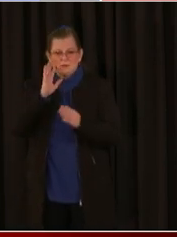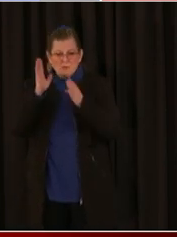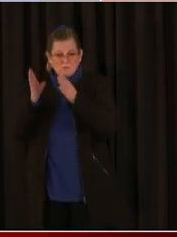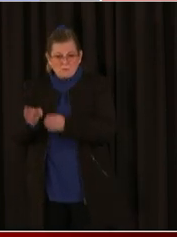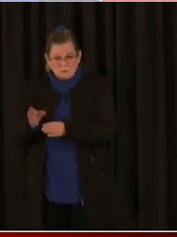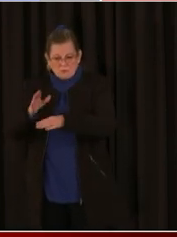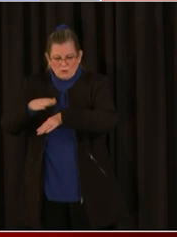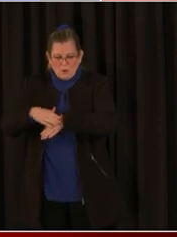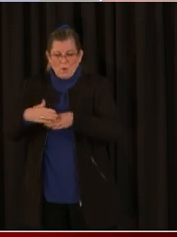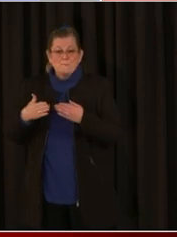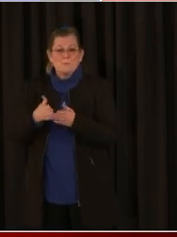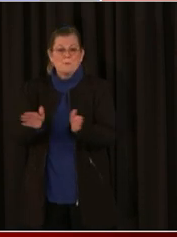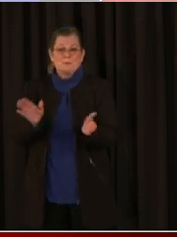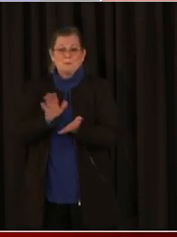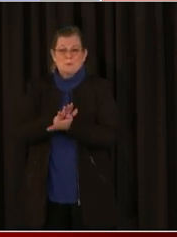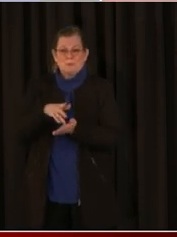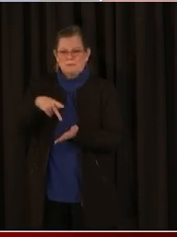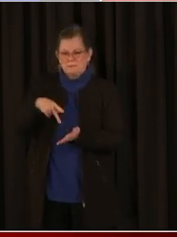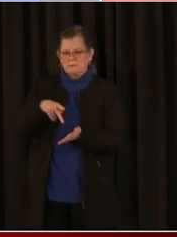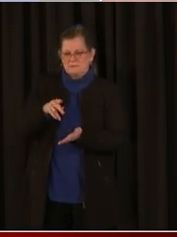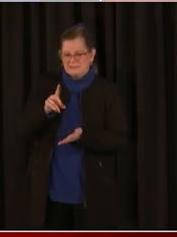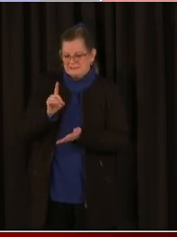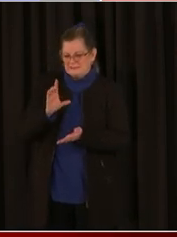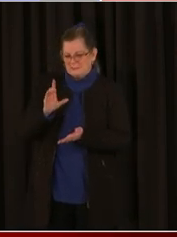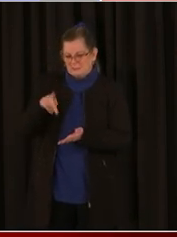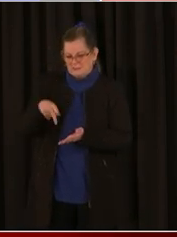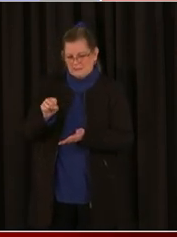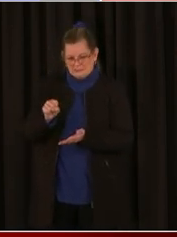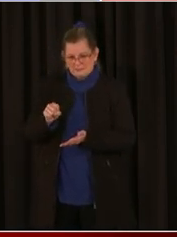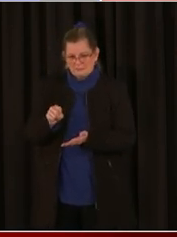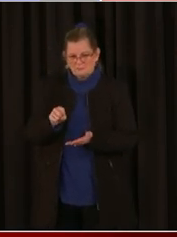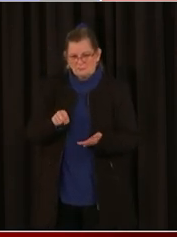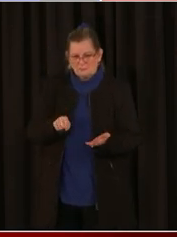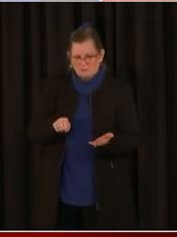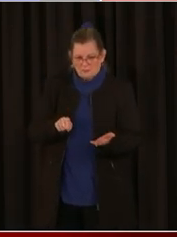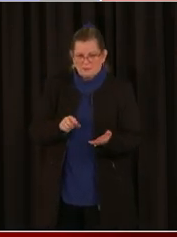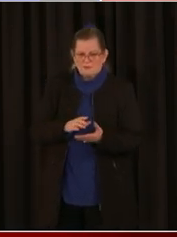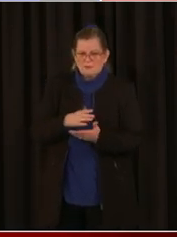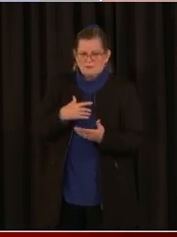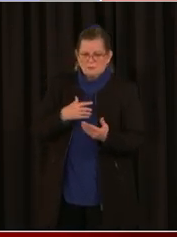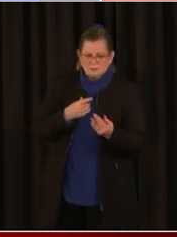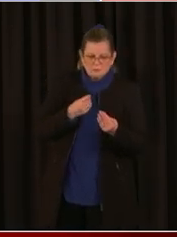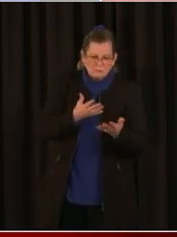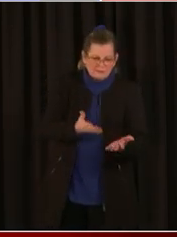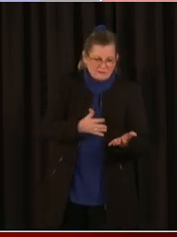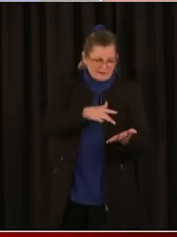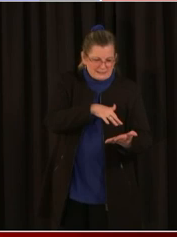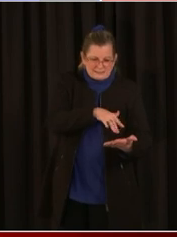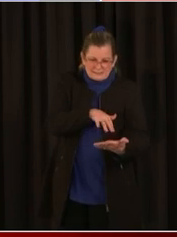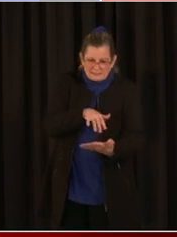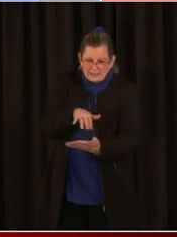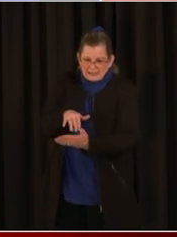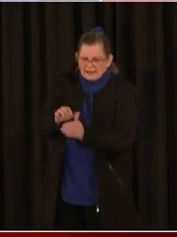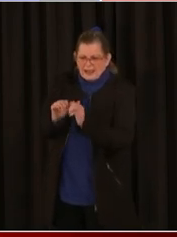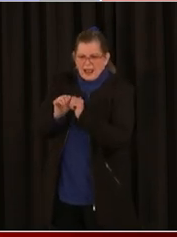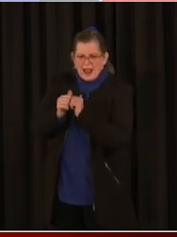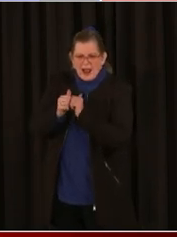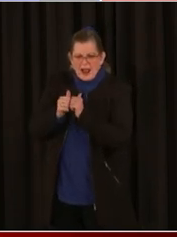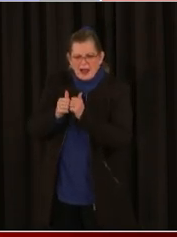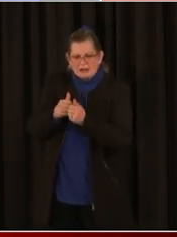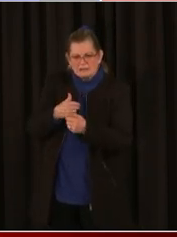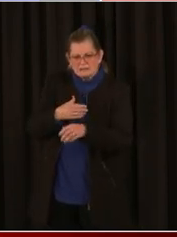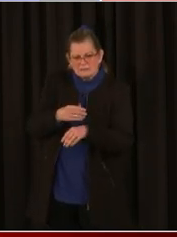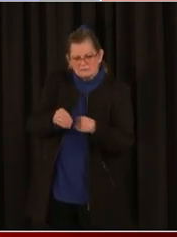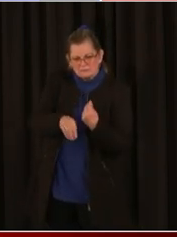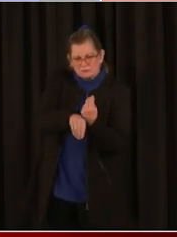schools. To what extent are we seeing that distance learning has actually set back education for a lot of